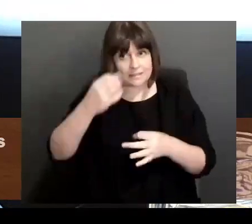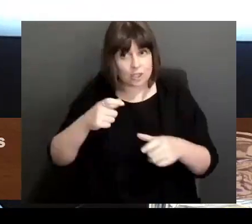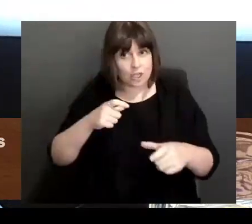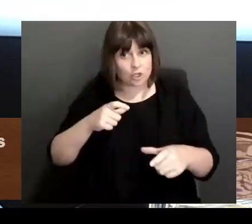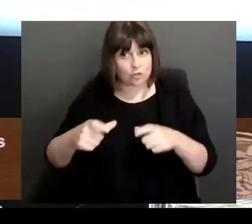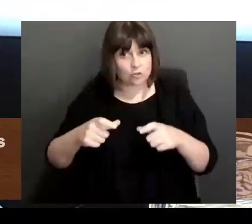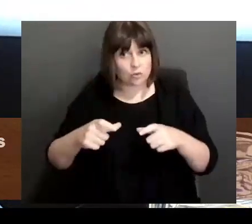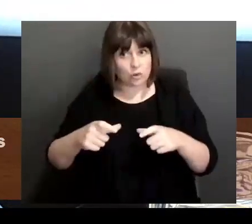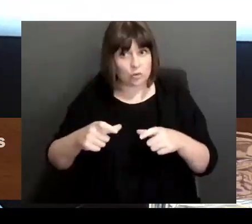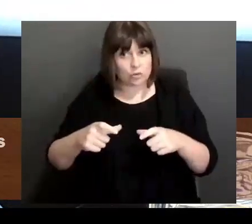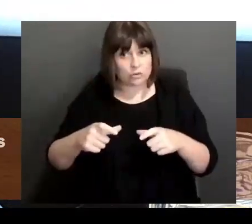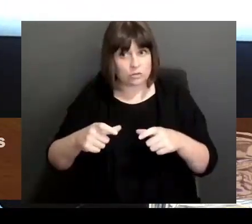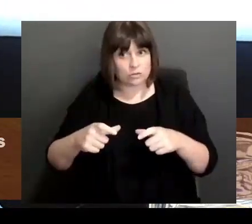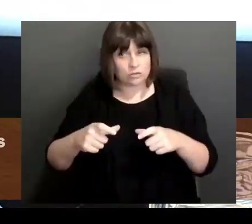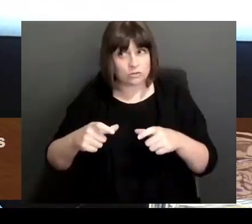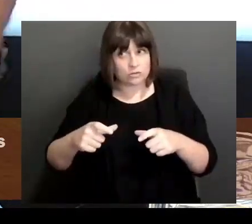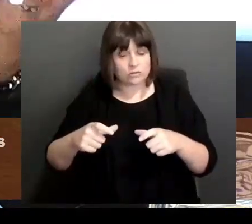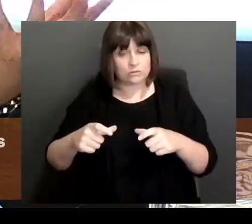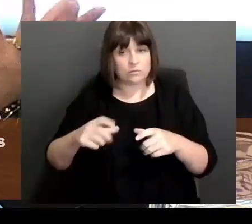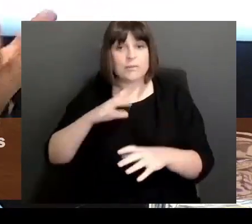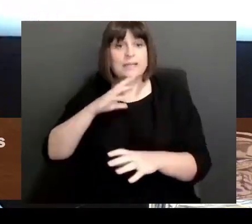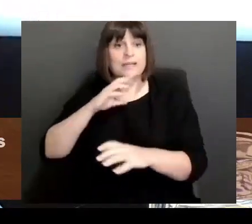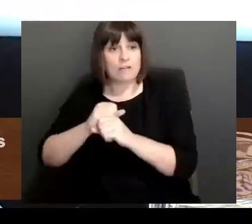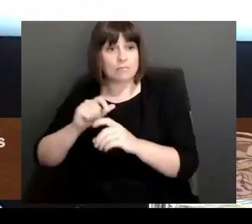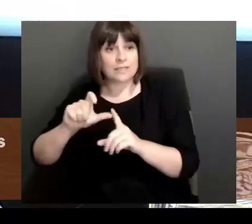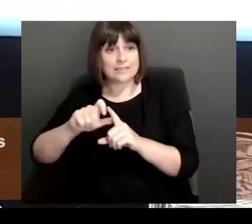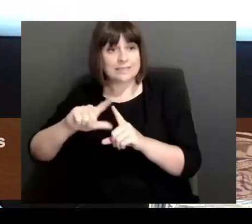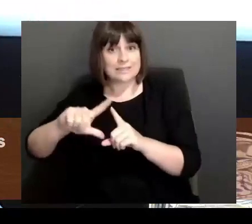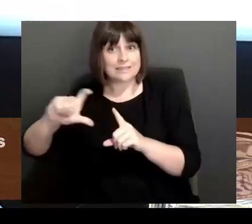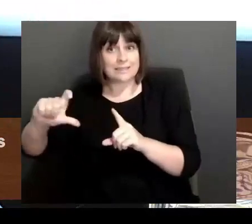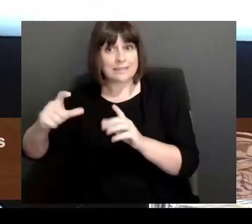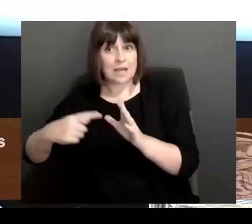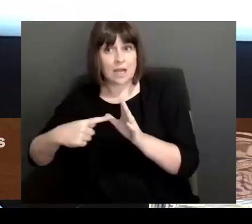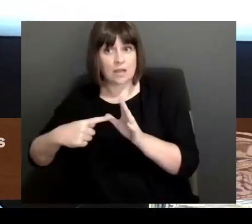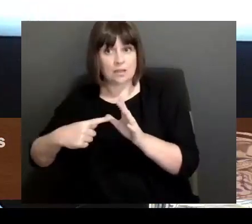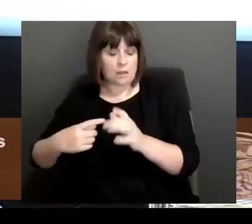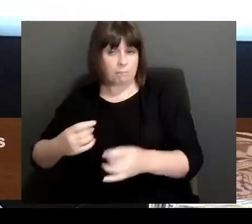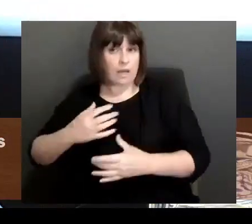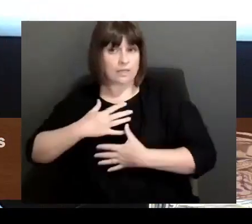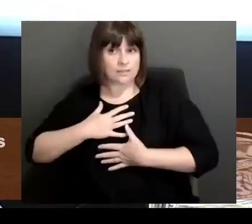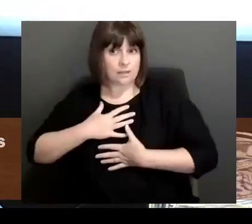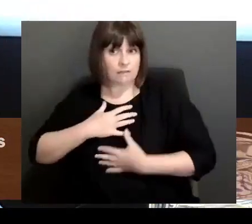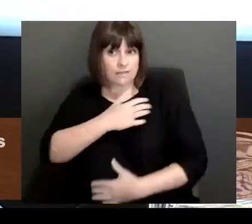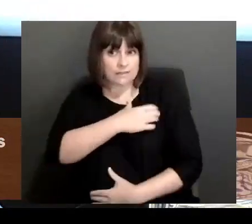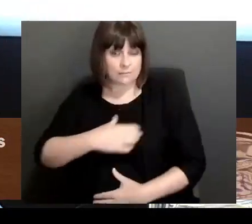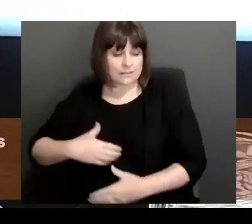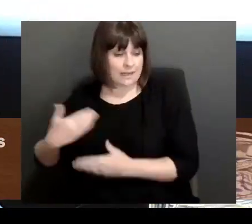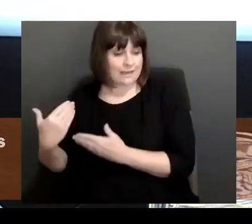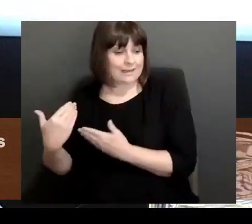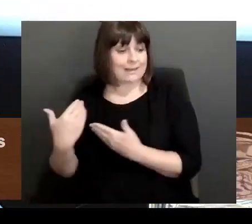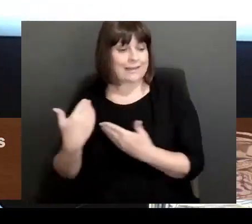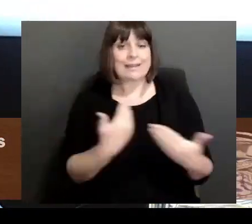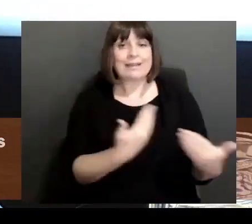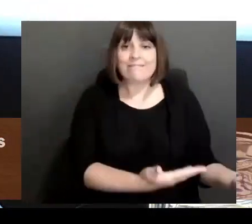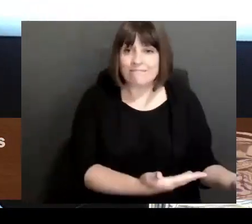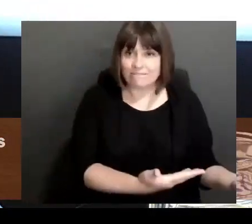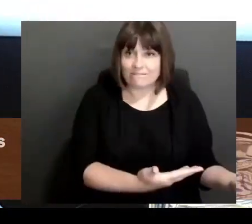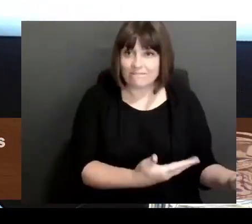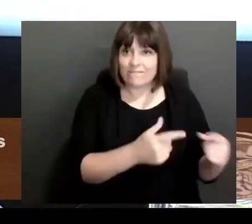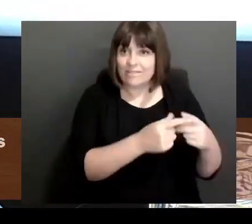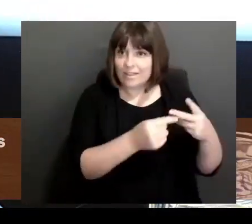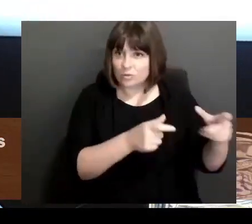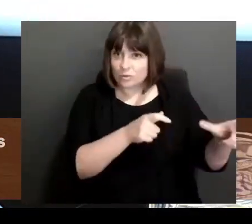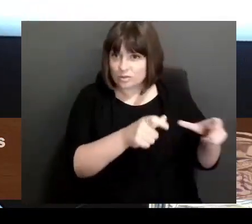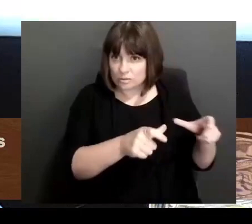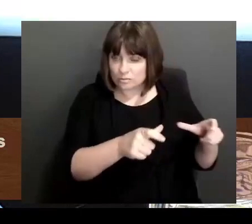from government, and in this case DECA, and also myself as minister, to traditional owners, because whilst we